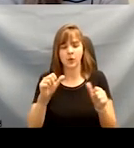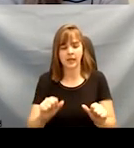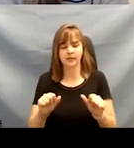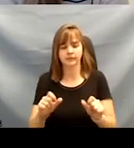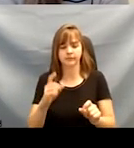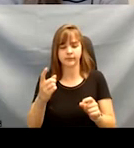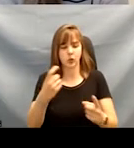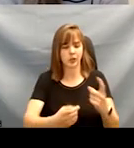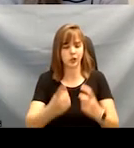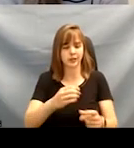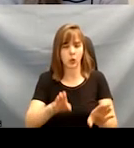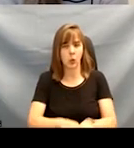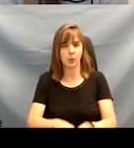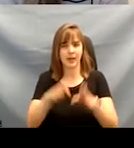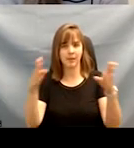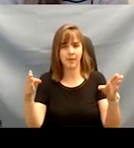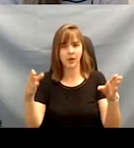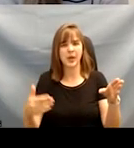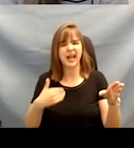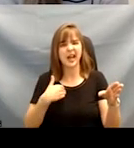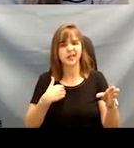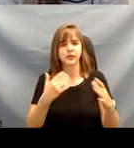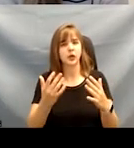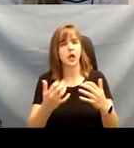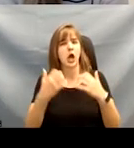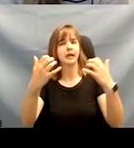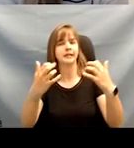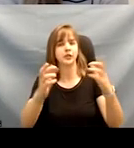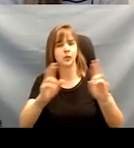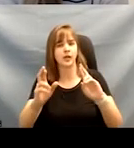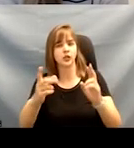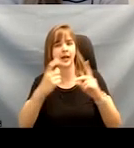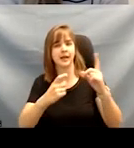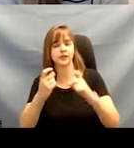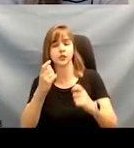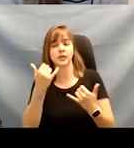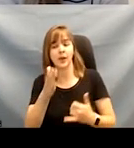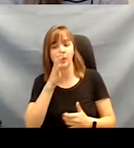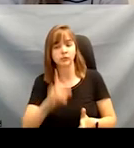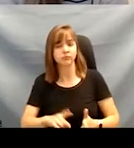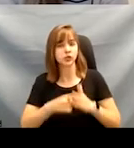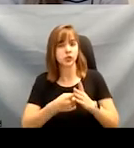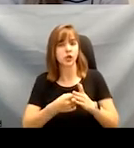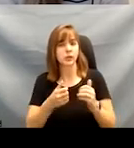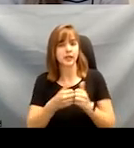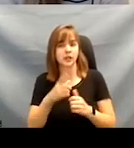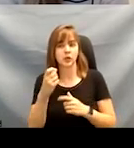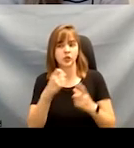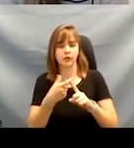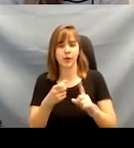questions. We are getting some questions from everybody here. And I'm going to start with the question that just came in the chat. And that